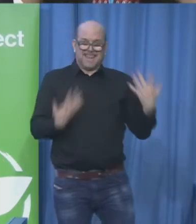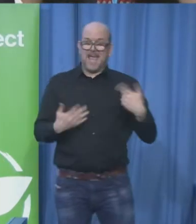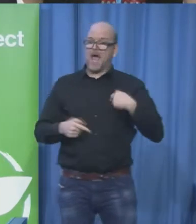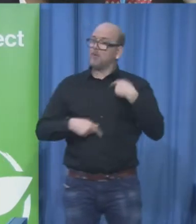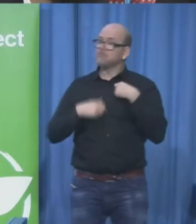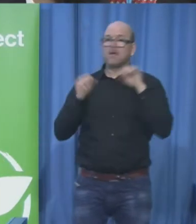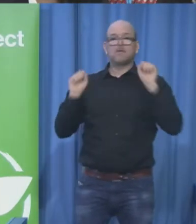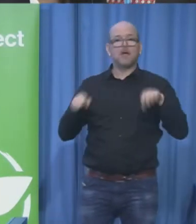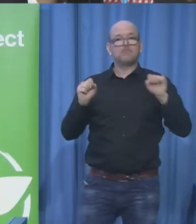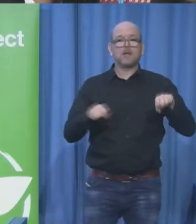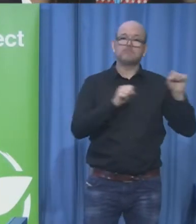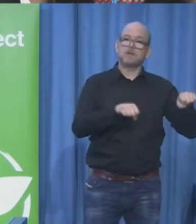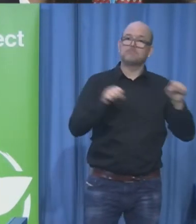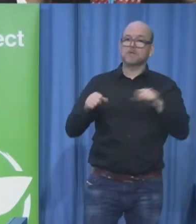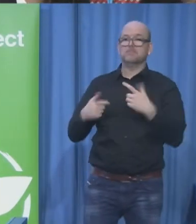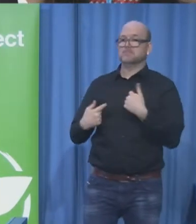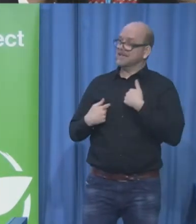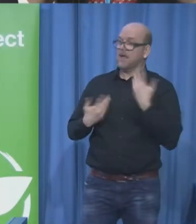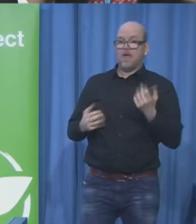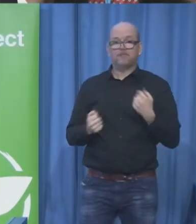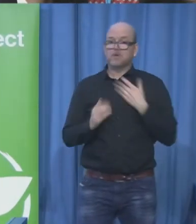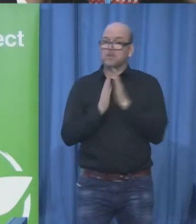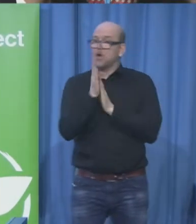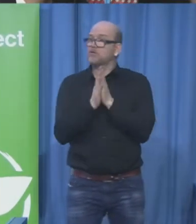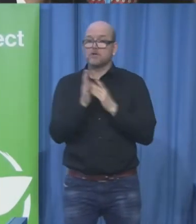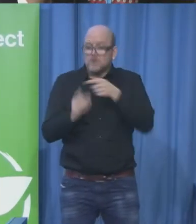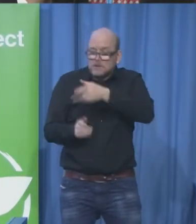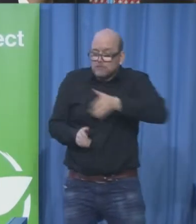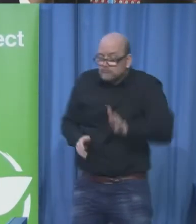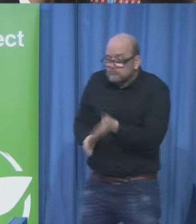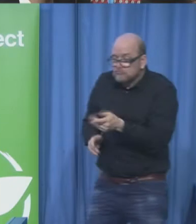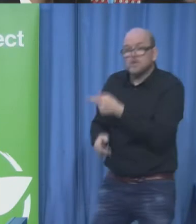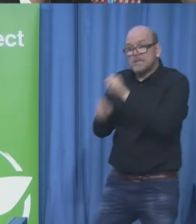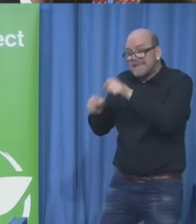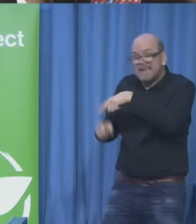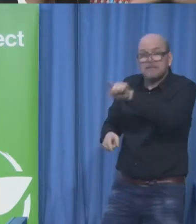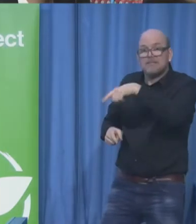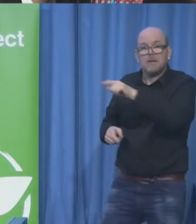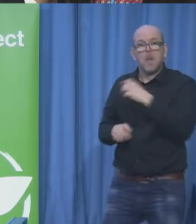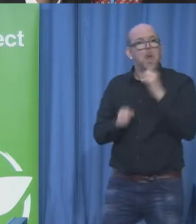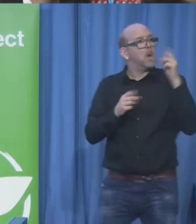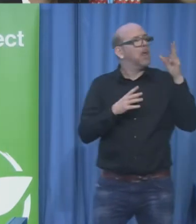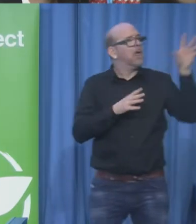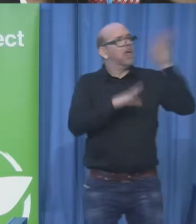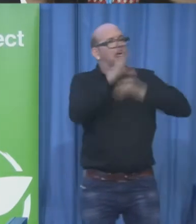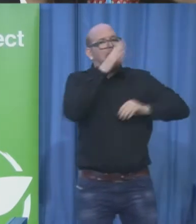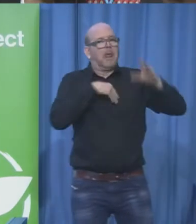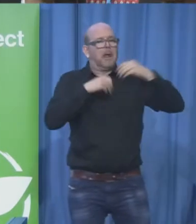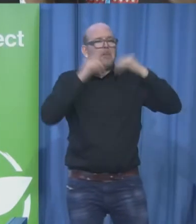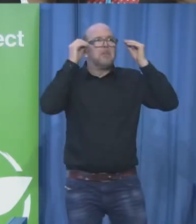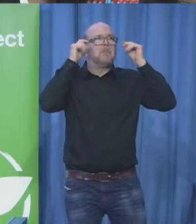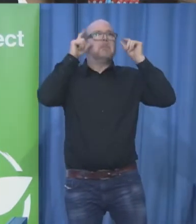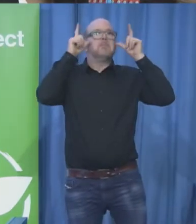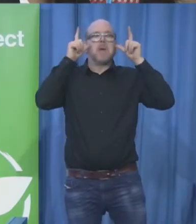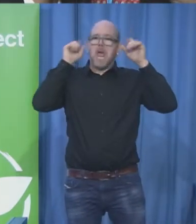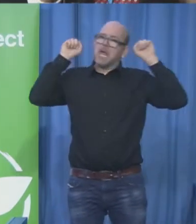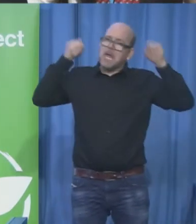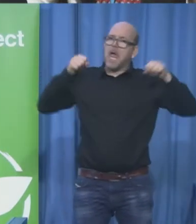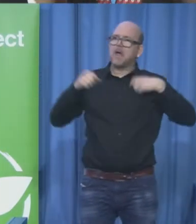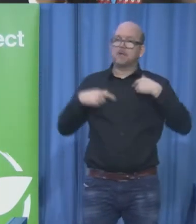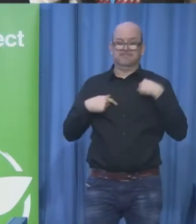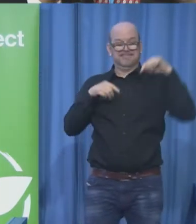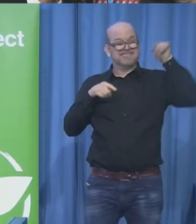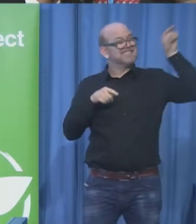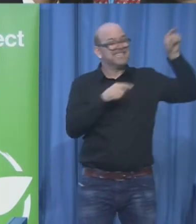their children. And I think that what was a really interesting topic that we did talk about here was most parents of children with disabilities face